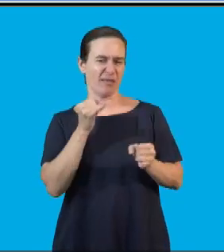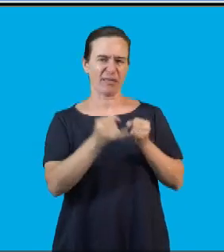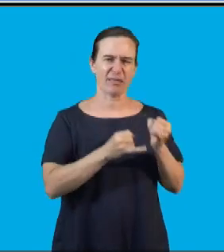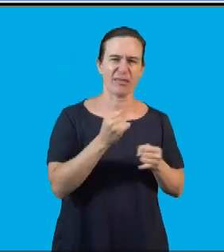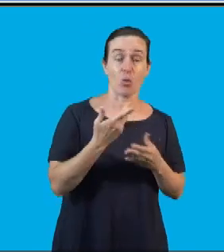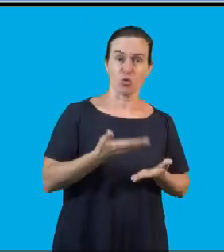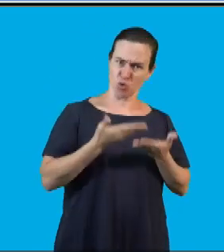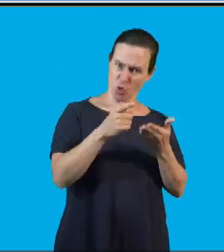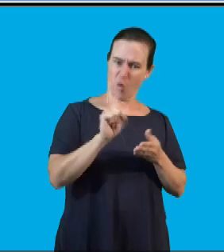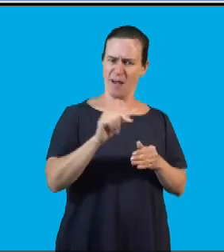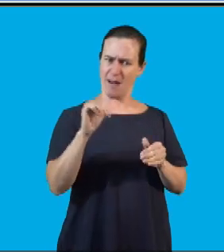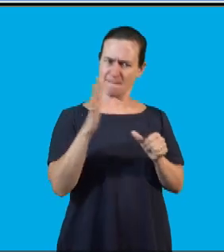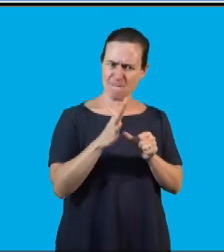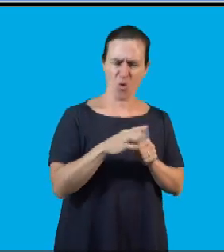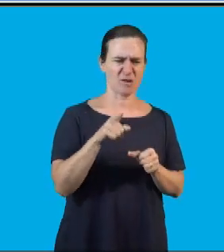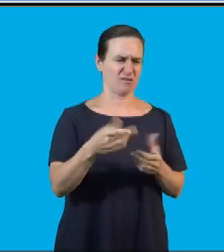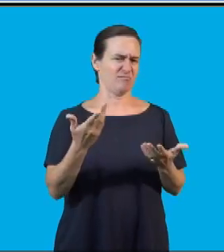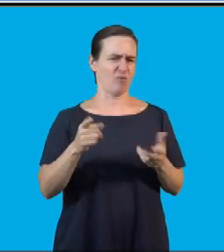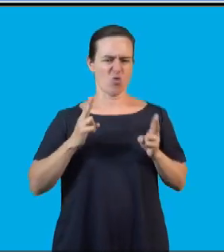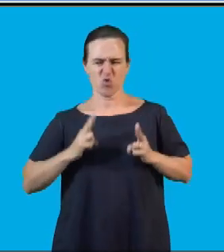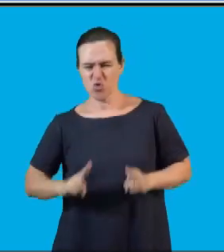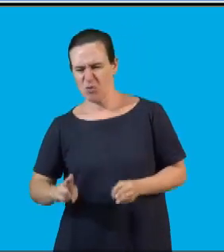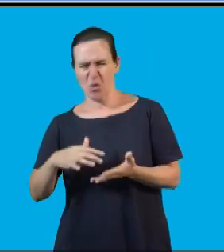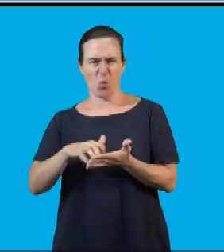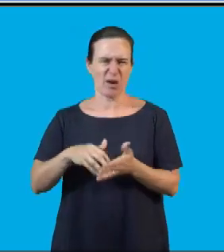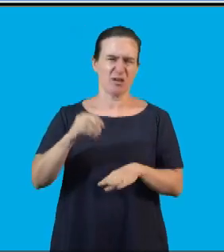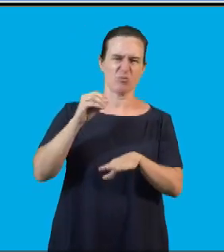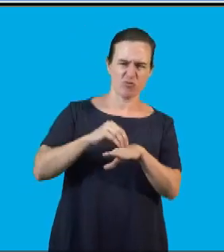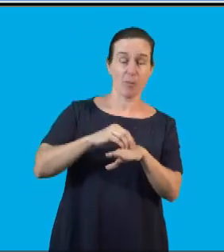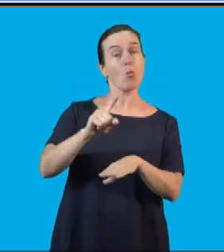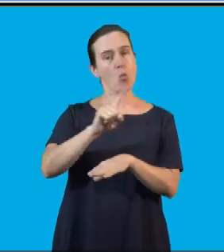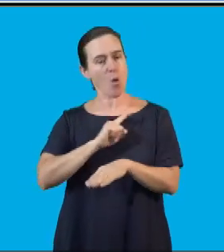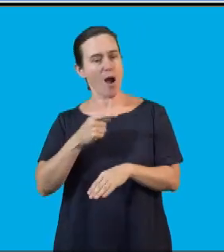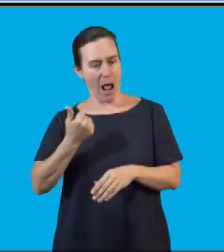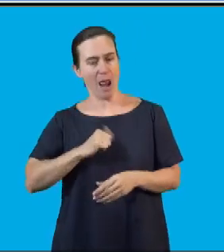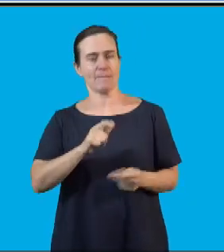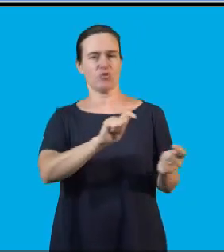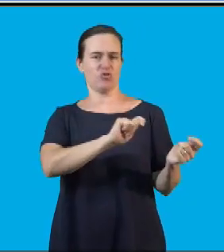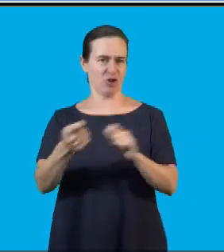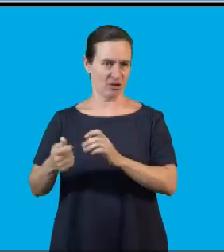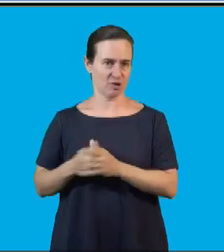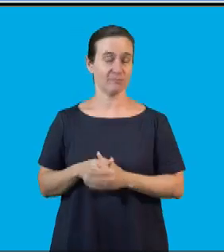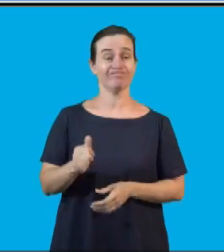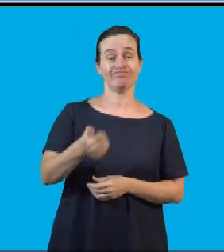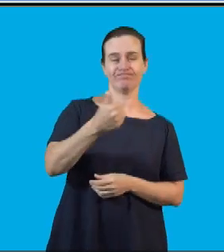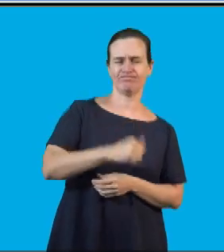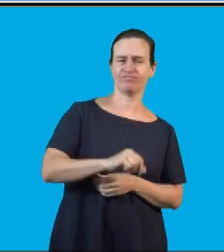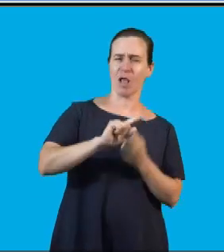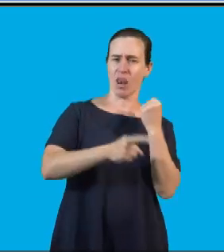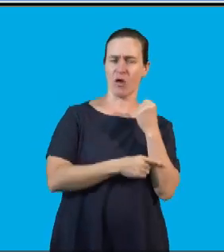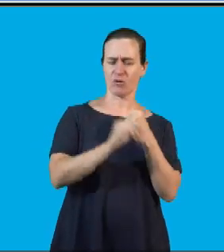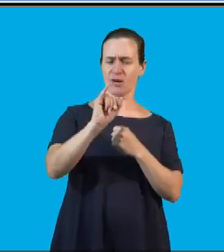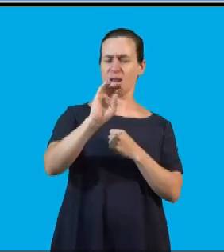criticize, expose, or highlight human weaknesses in an attempt to change the situation. And the last word is